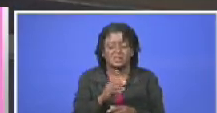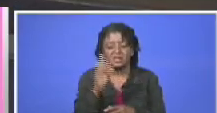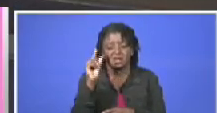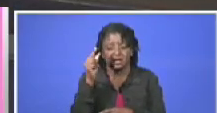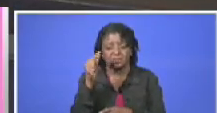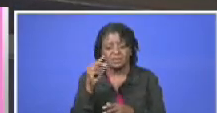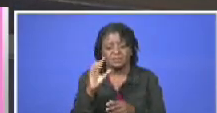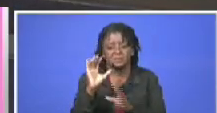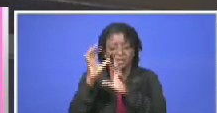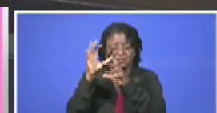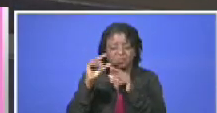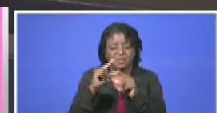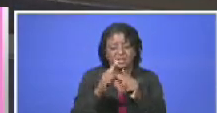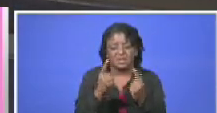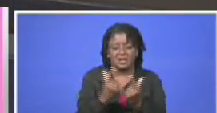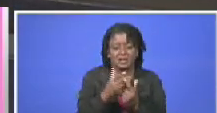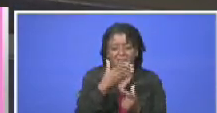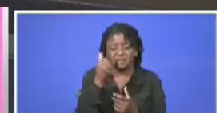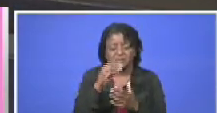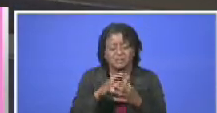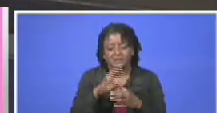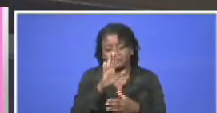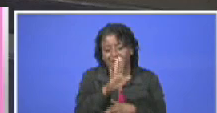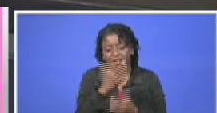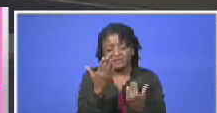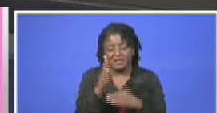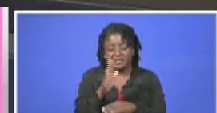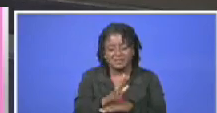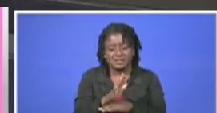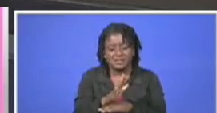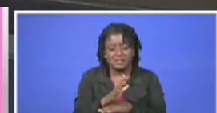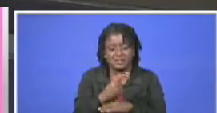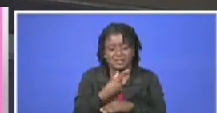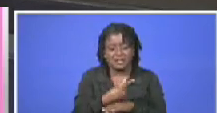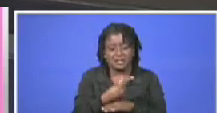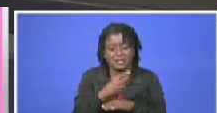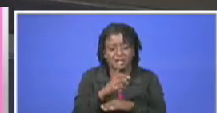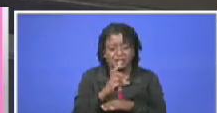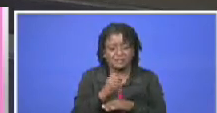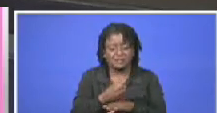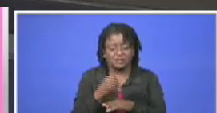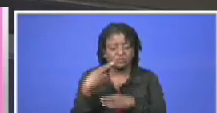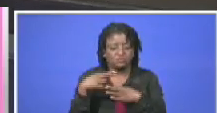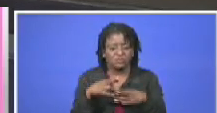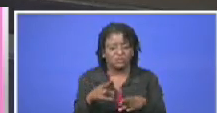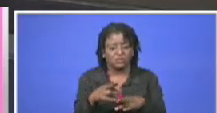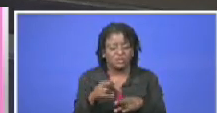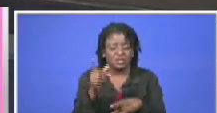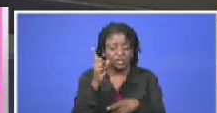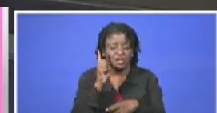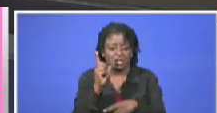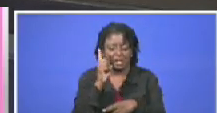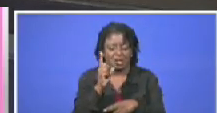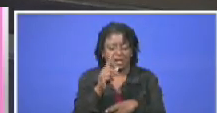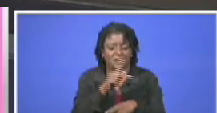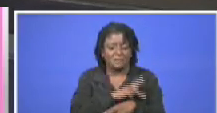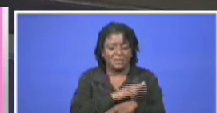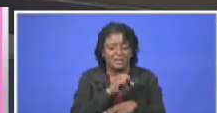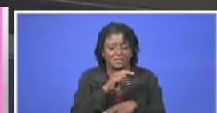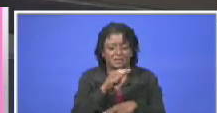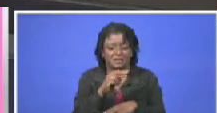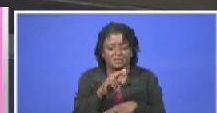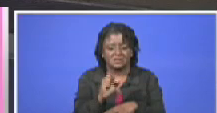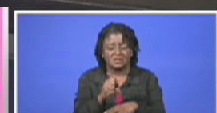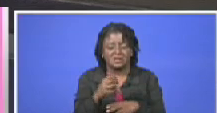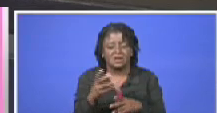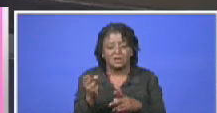Basketball League best-of-five semifinals on court last night. The pennant-winning Gladstone Road Liquor Panthers dropped the opener in their series with the Cabinet Aces 92-82.